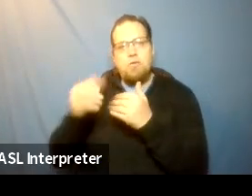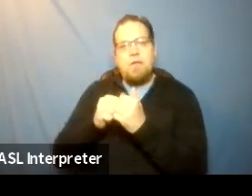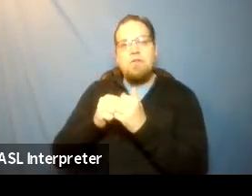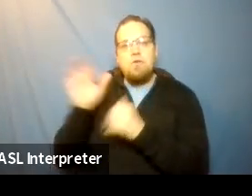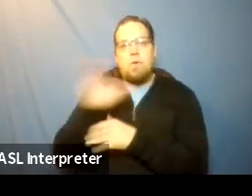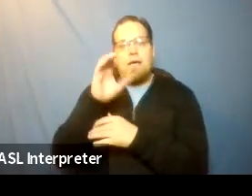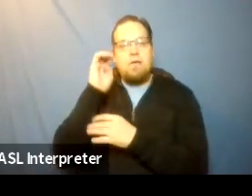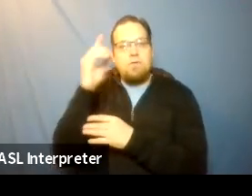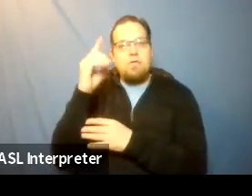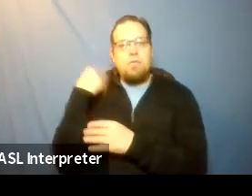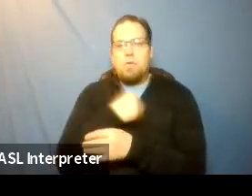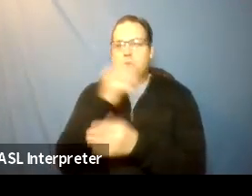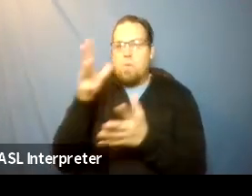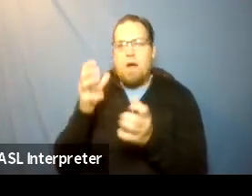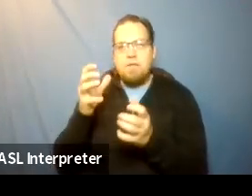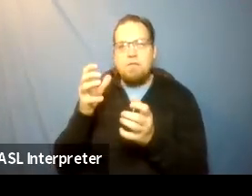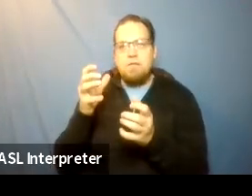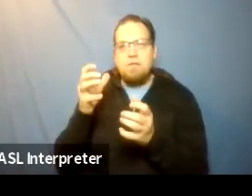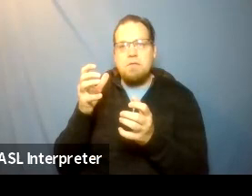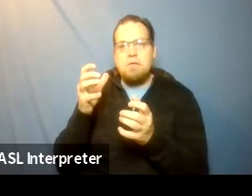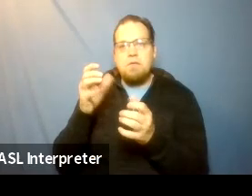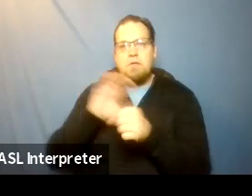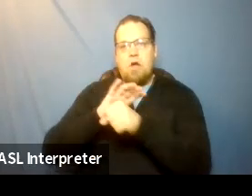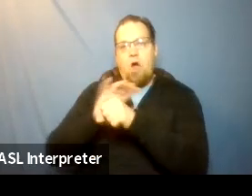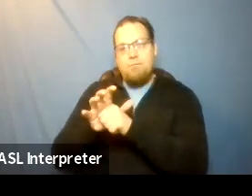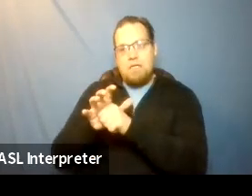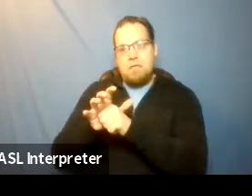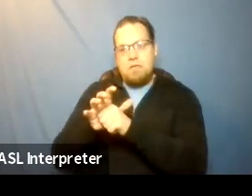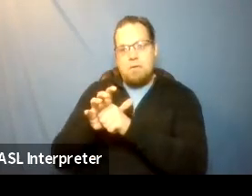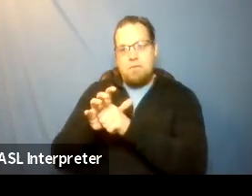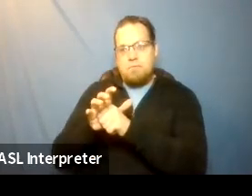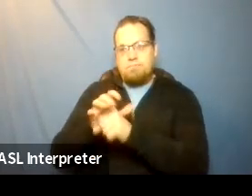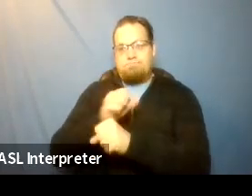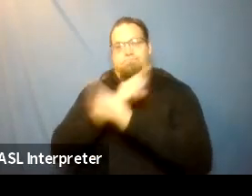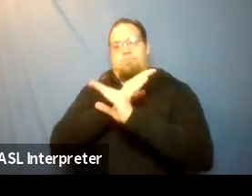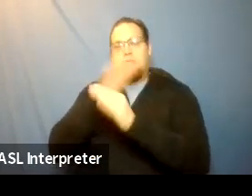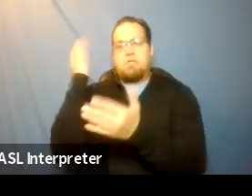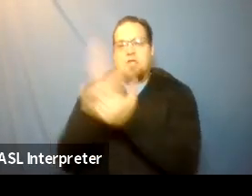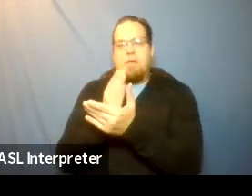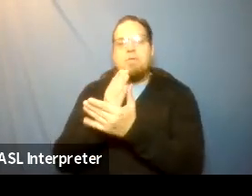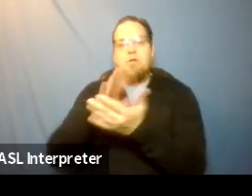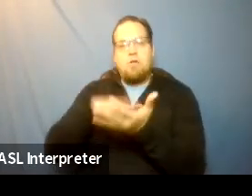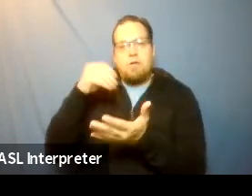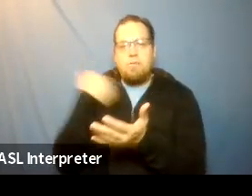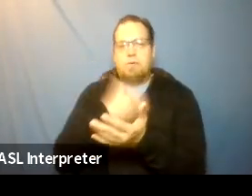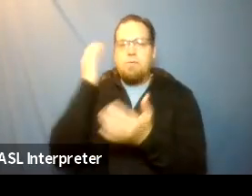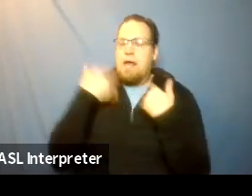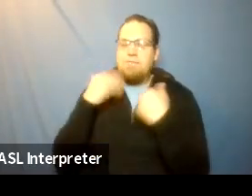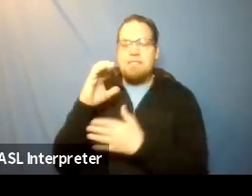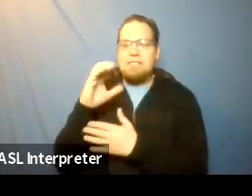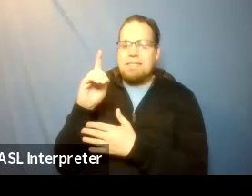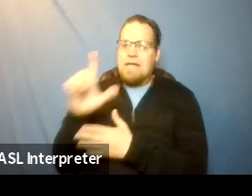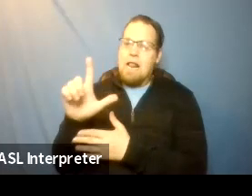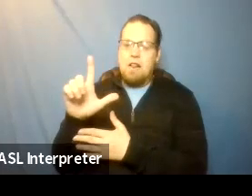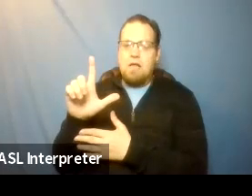don't want a COVID case to stop learning. We would just go into the CDL model like we're doing right now